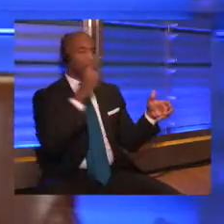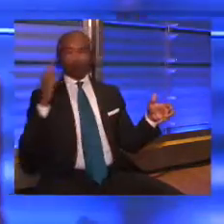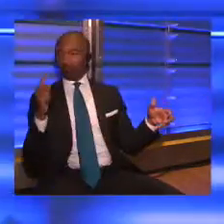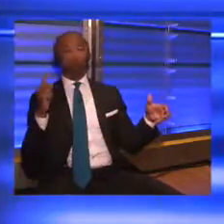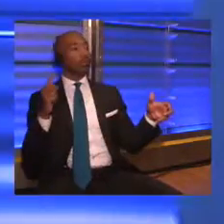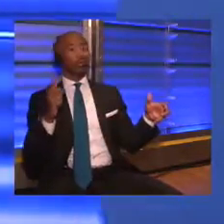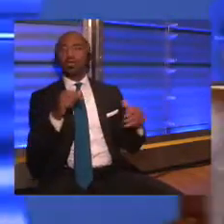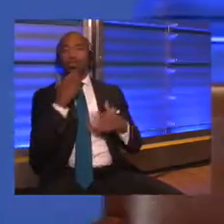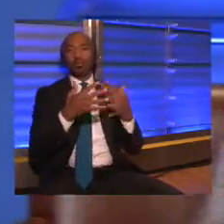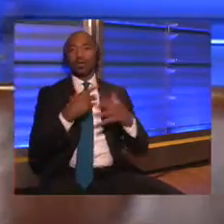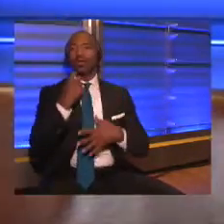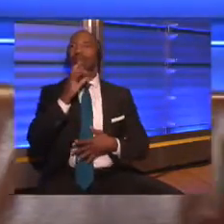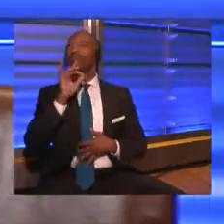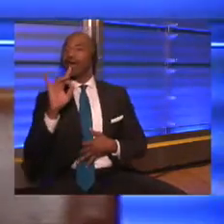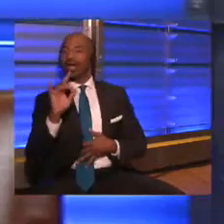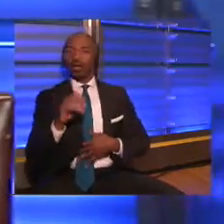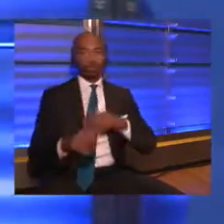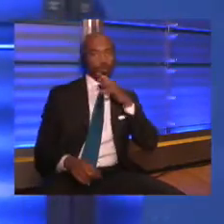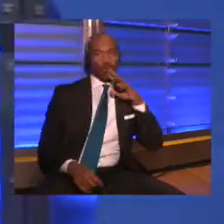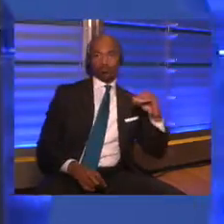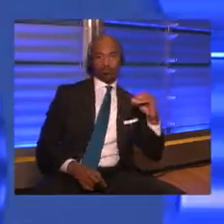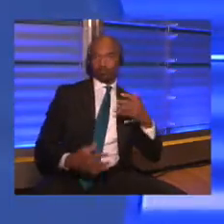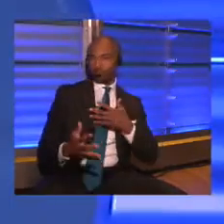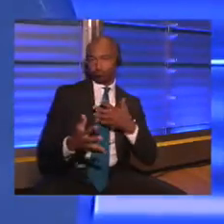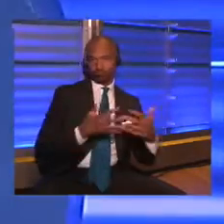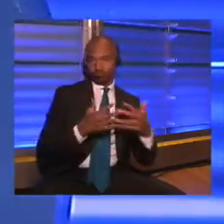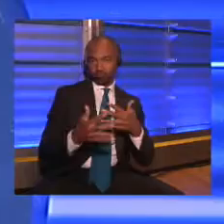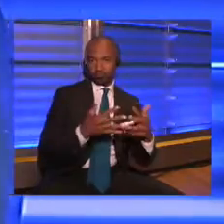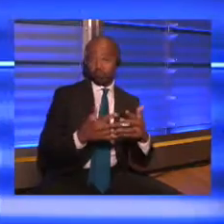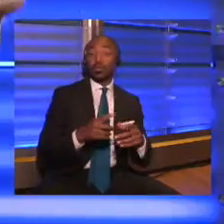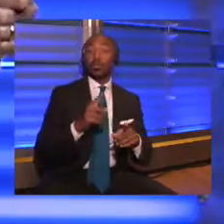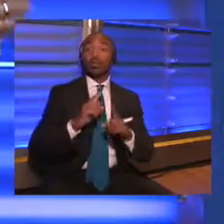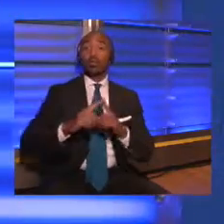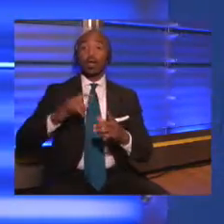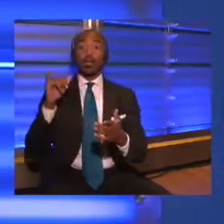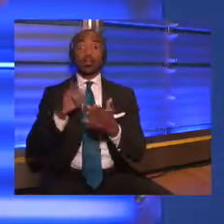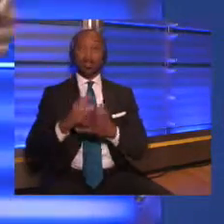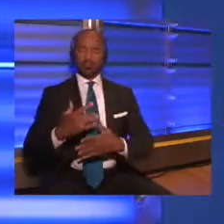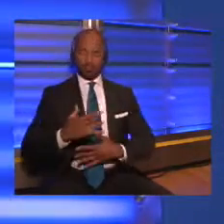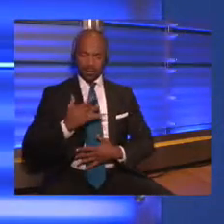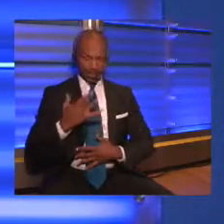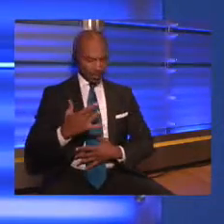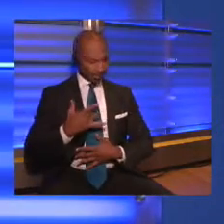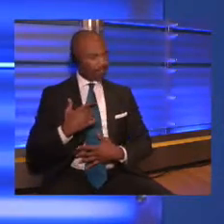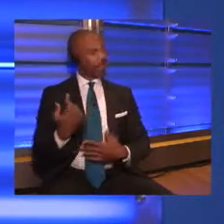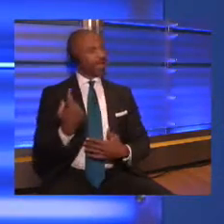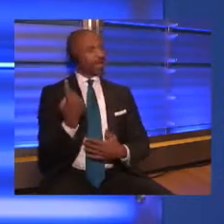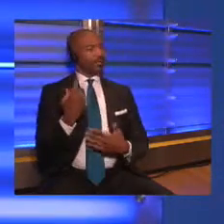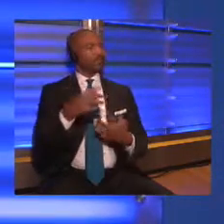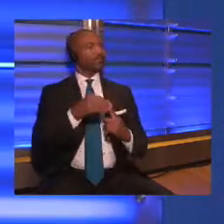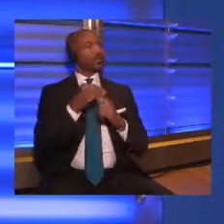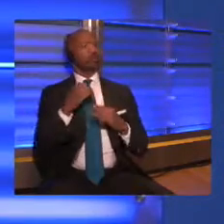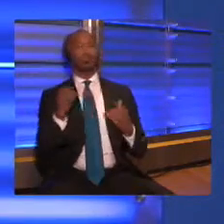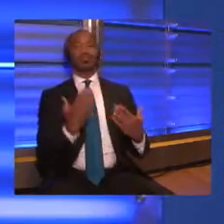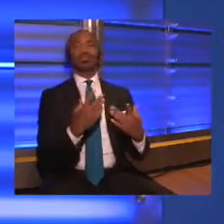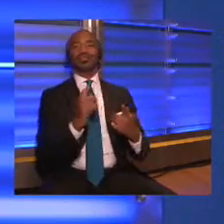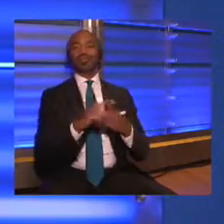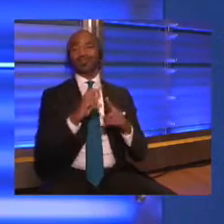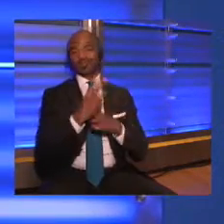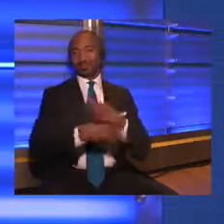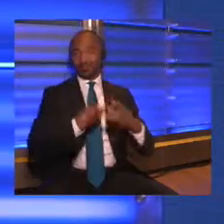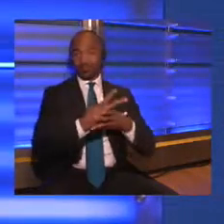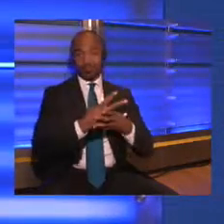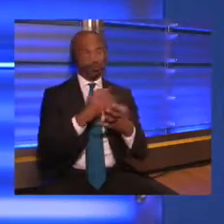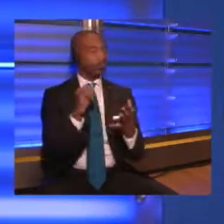years old or you're 50. It really doesn't at the end of the day. That realization that you bring something unique to the world, that something you